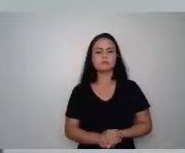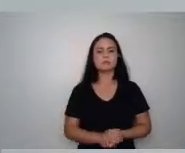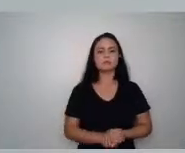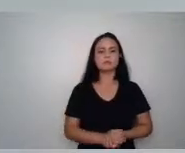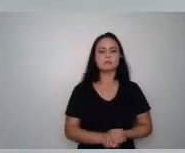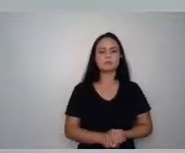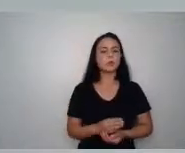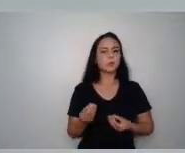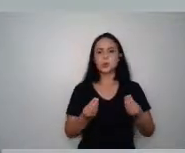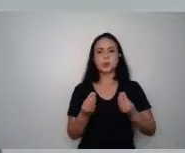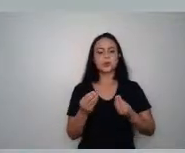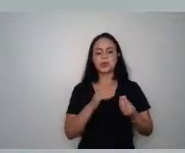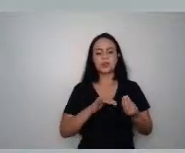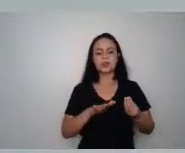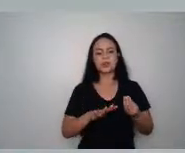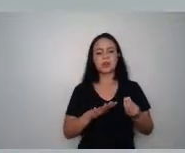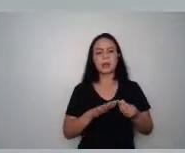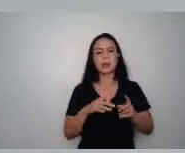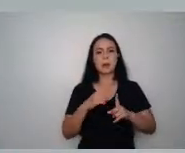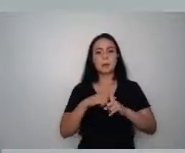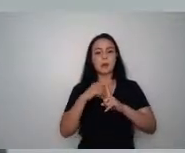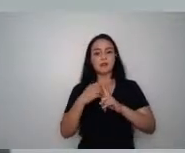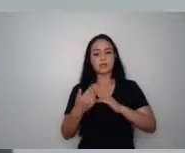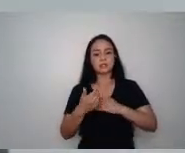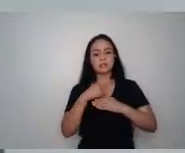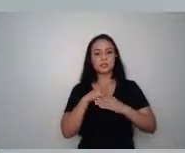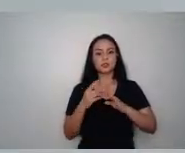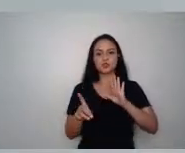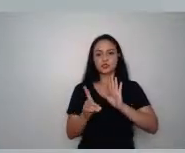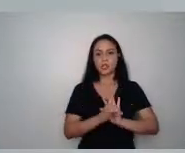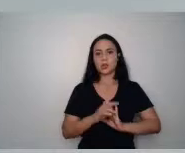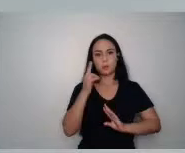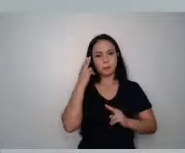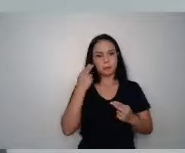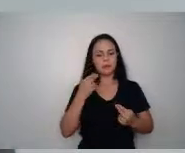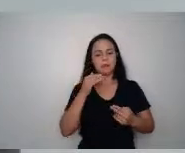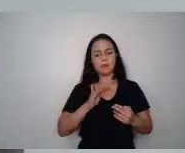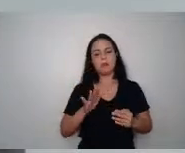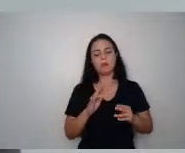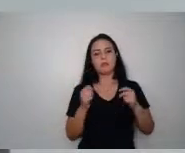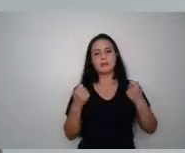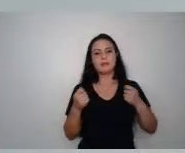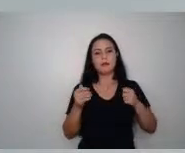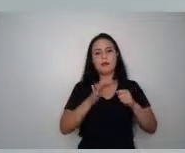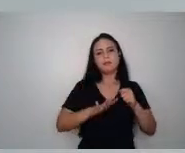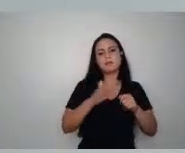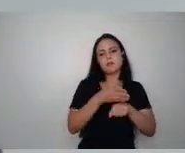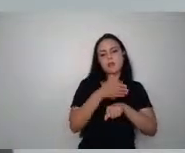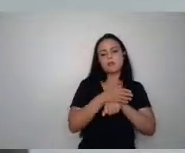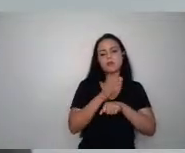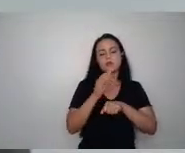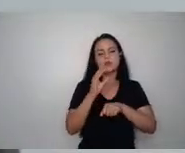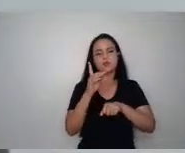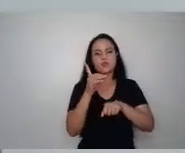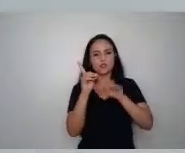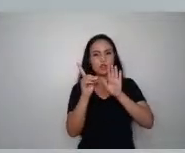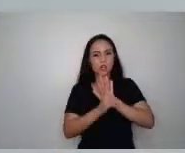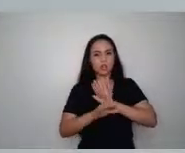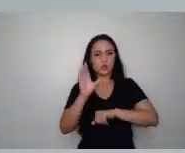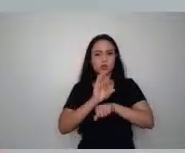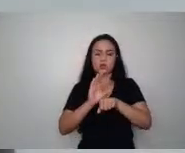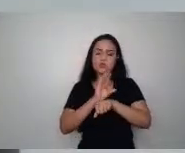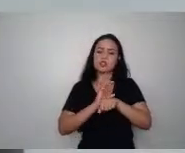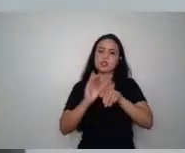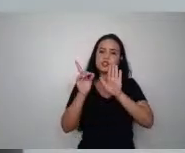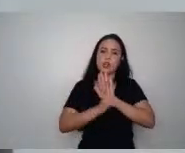of 1,100 reais. So what's the point of saying this and having this provision